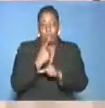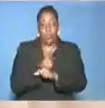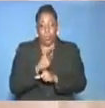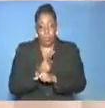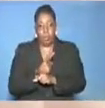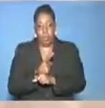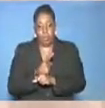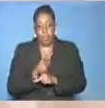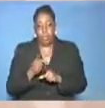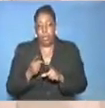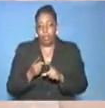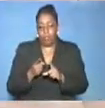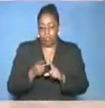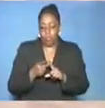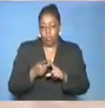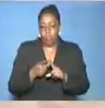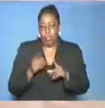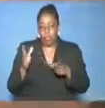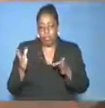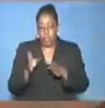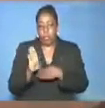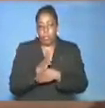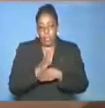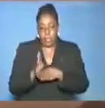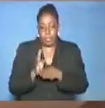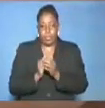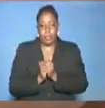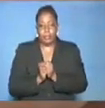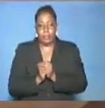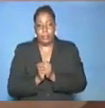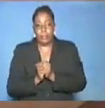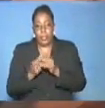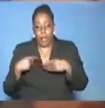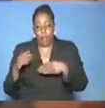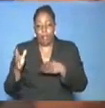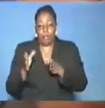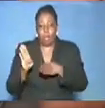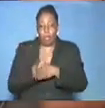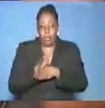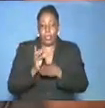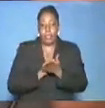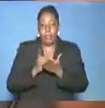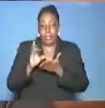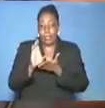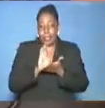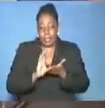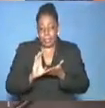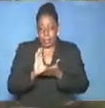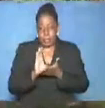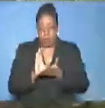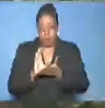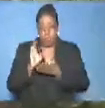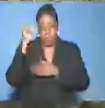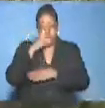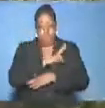as it relates to small business development. Spearheaded by the Access Accelerator Small Business Development Center, Executive Director Samantha